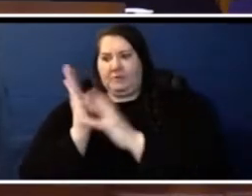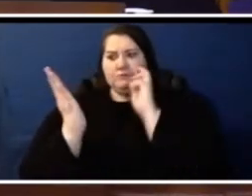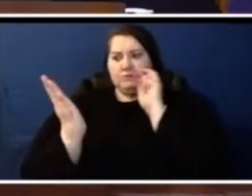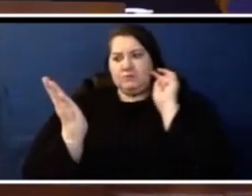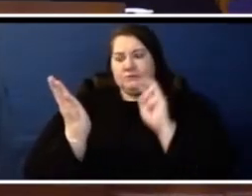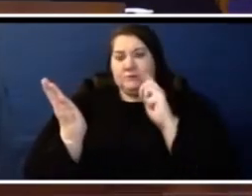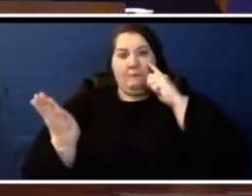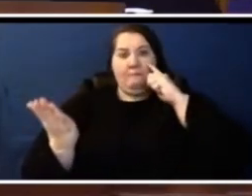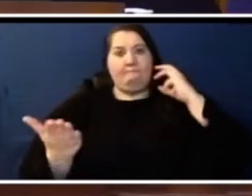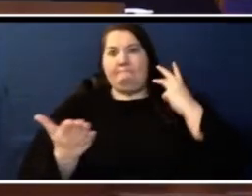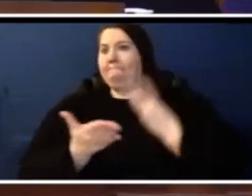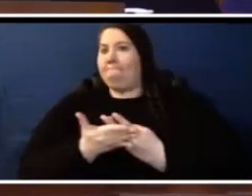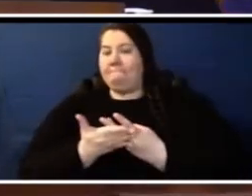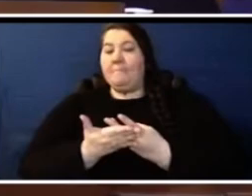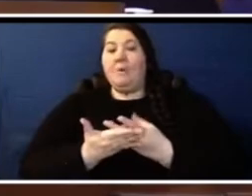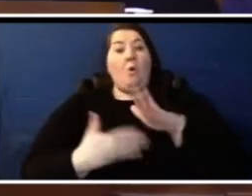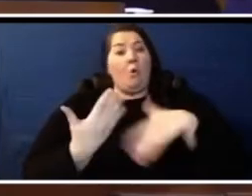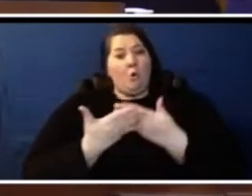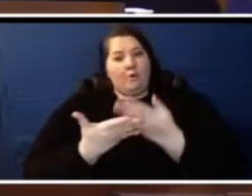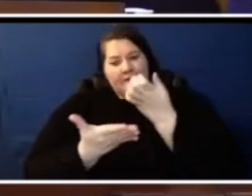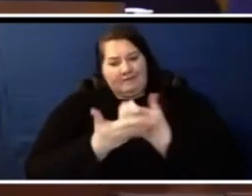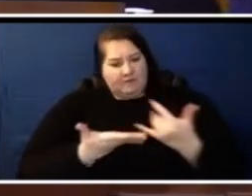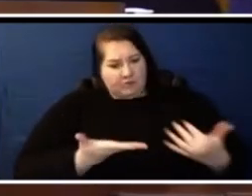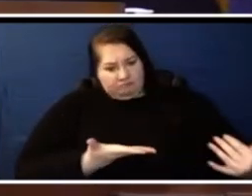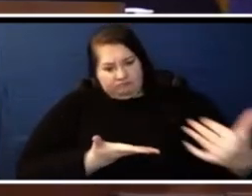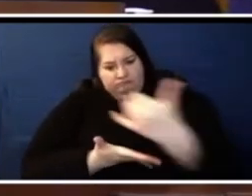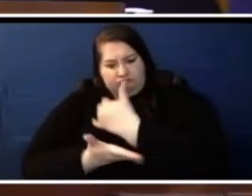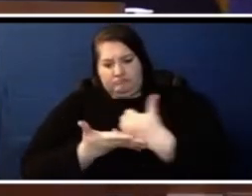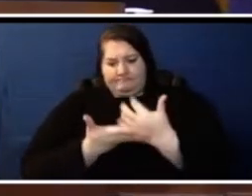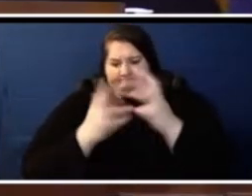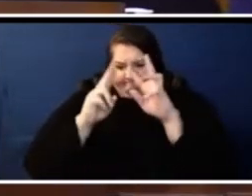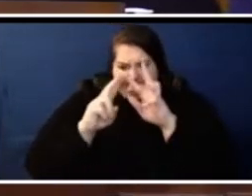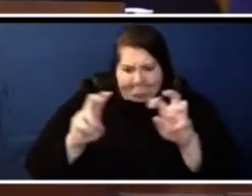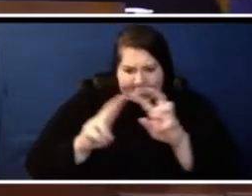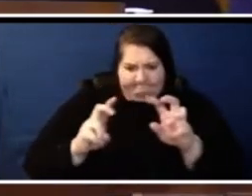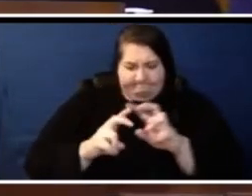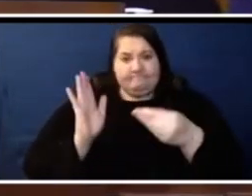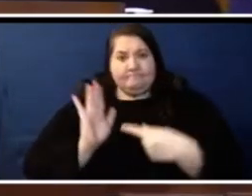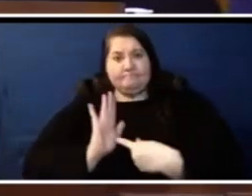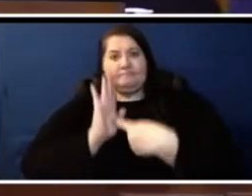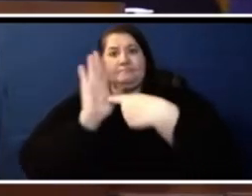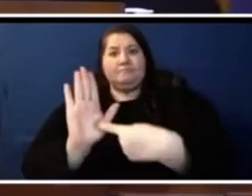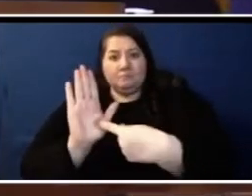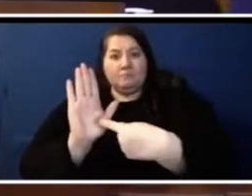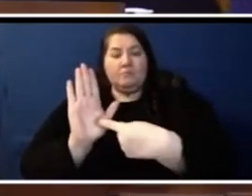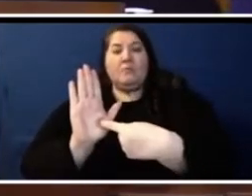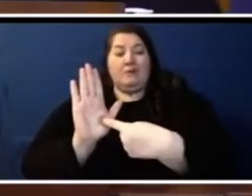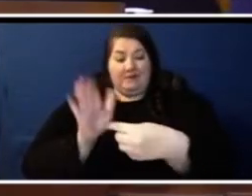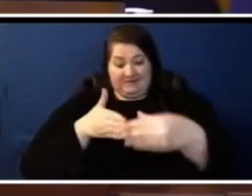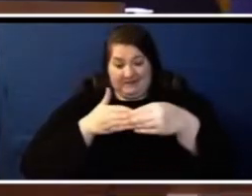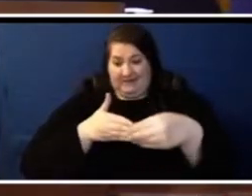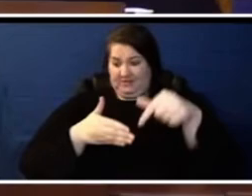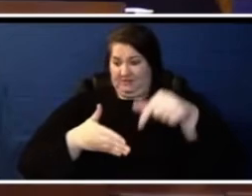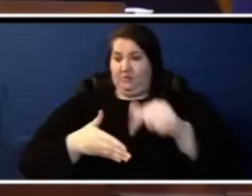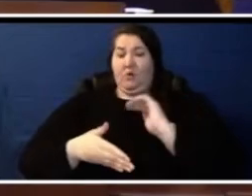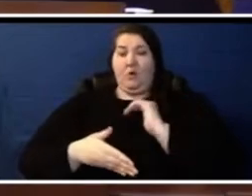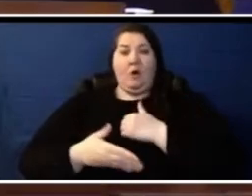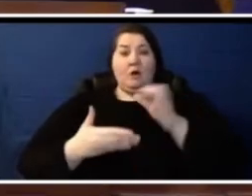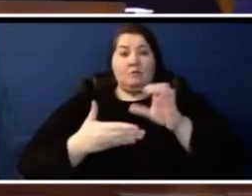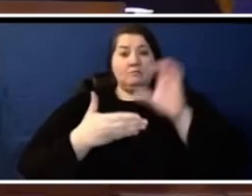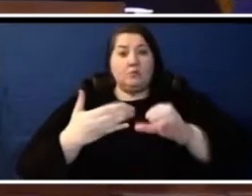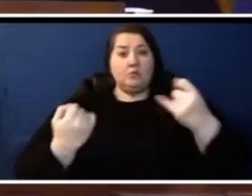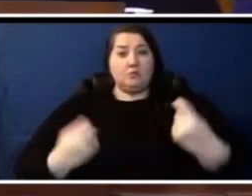of evidence we've gathered and continue to explore the information that has led us to our